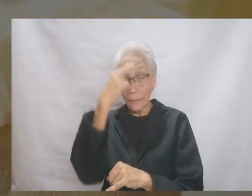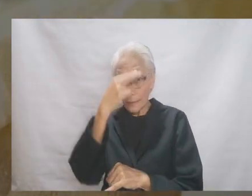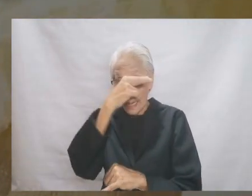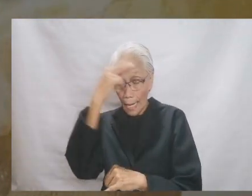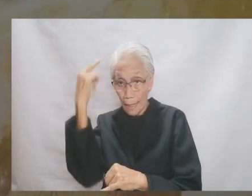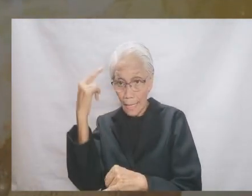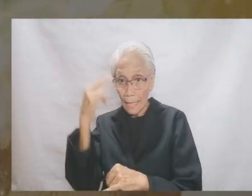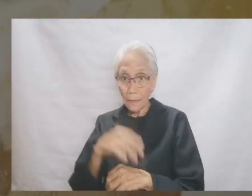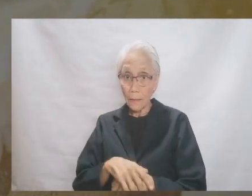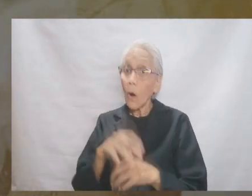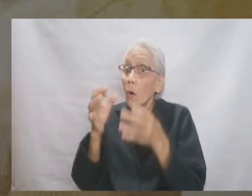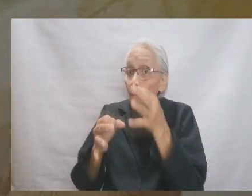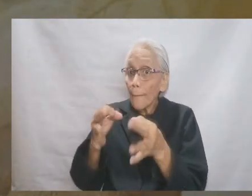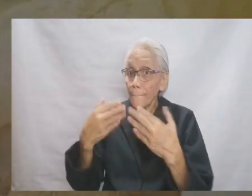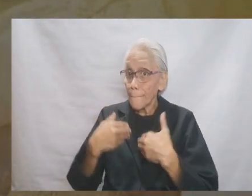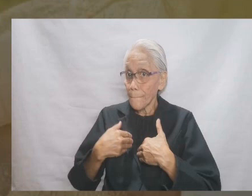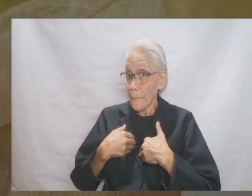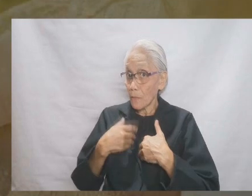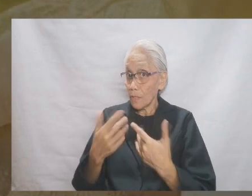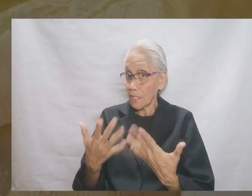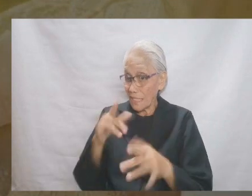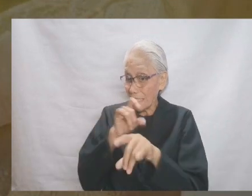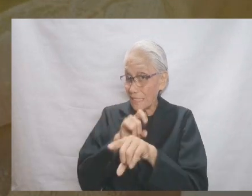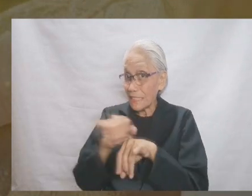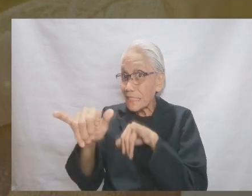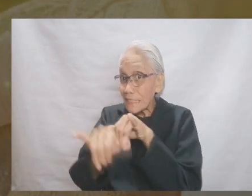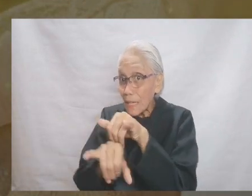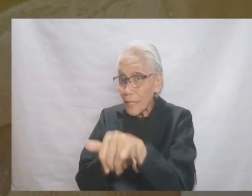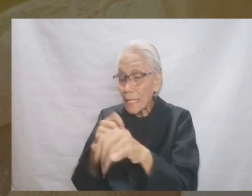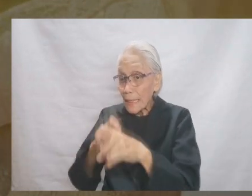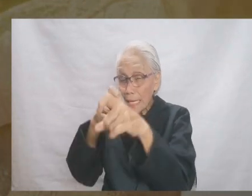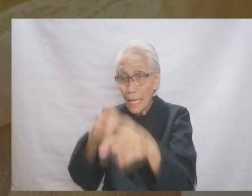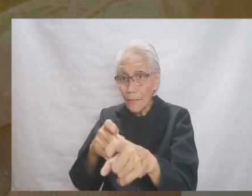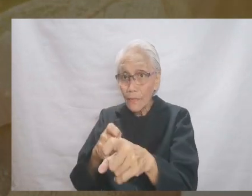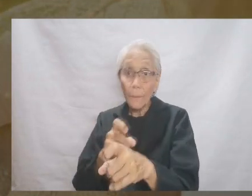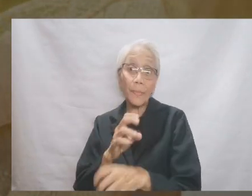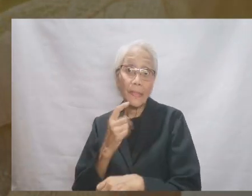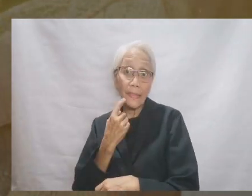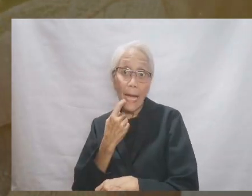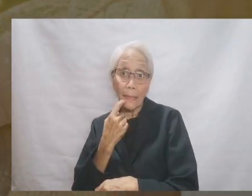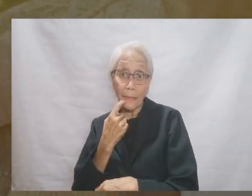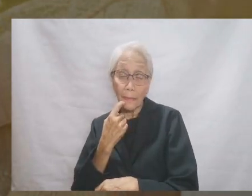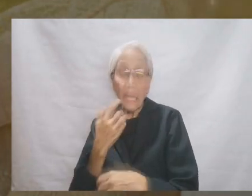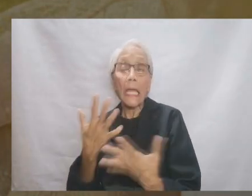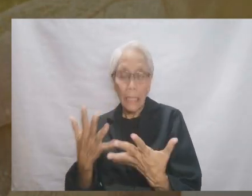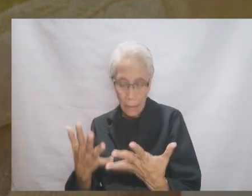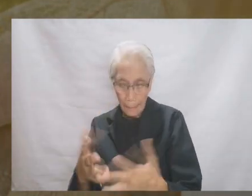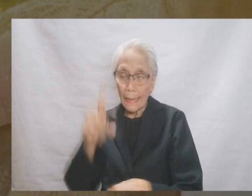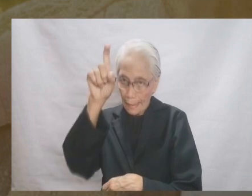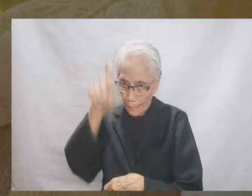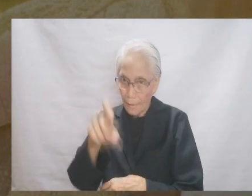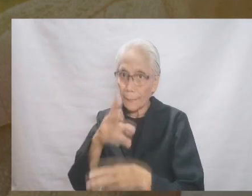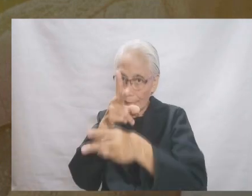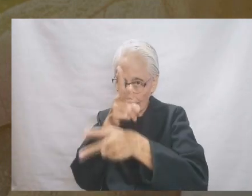seminar yan kung Katoliko ka. Kung mayroong trend yan ng receiving the gifts of tongues,